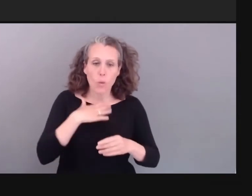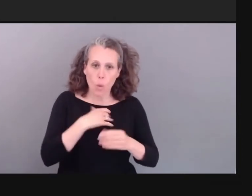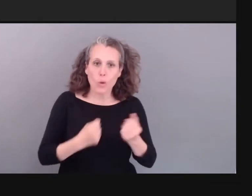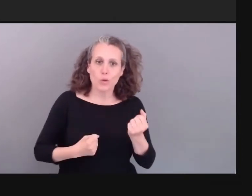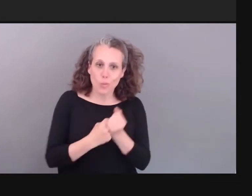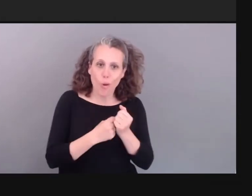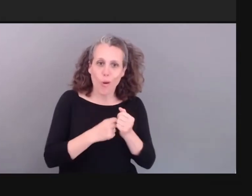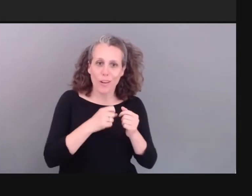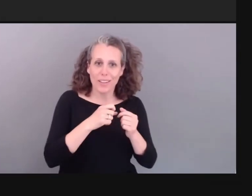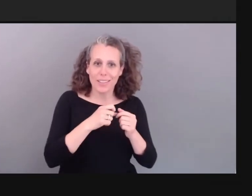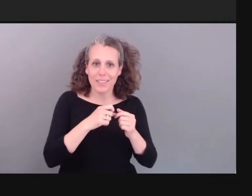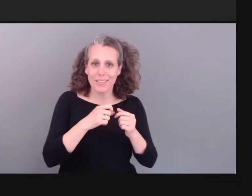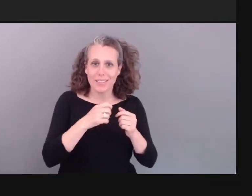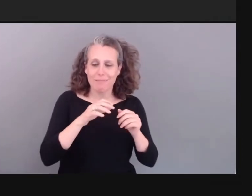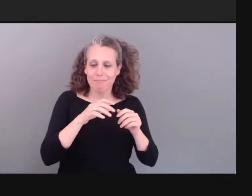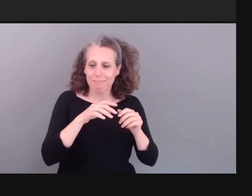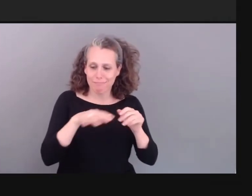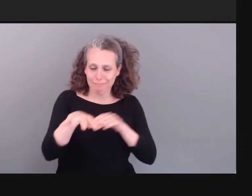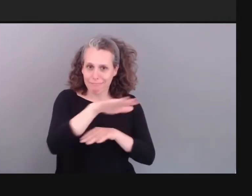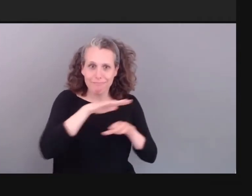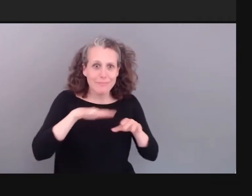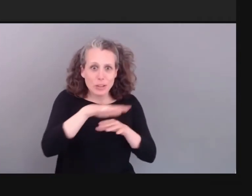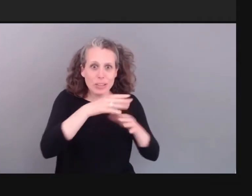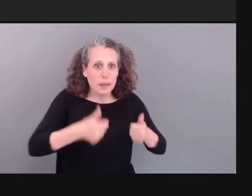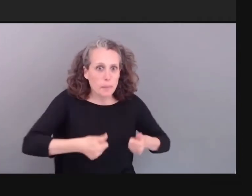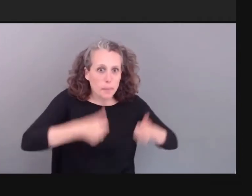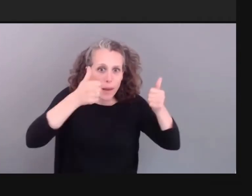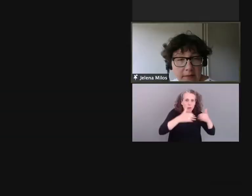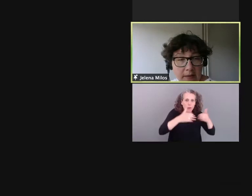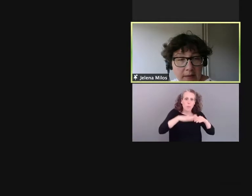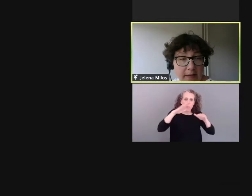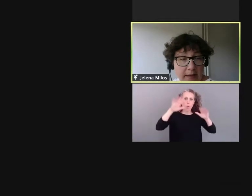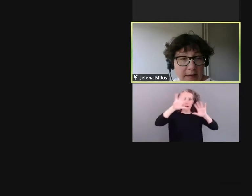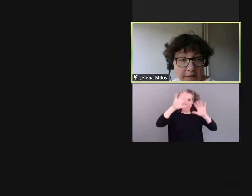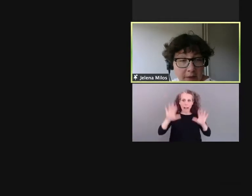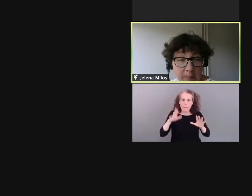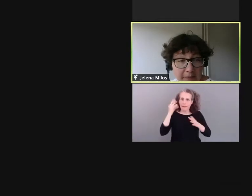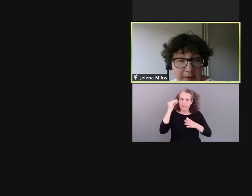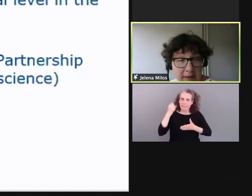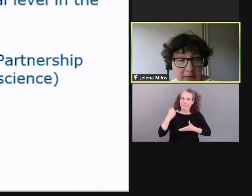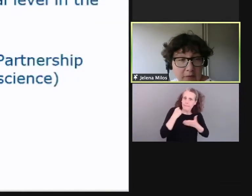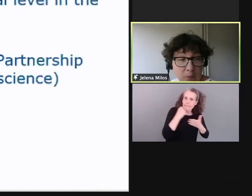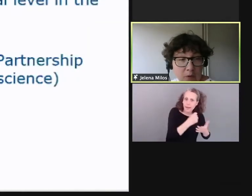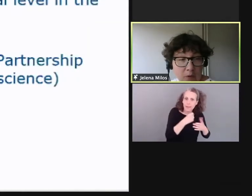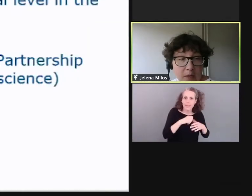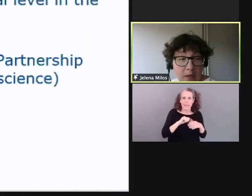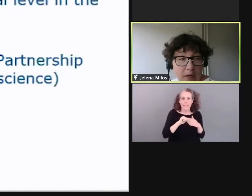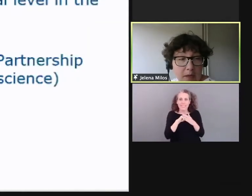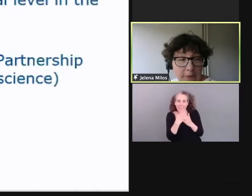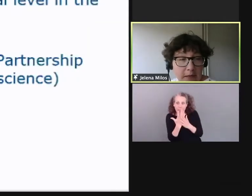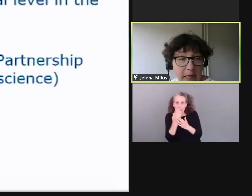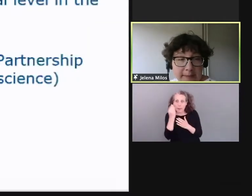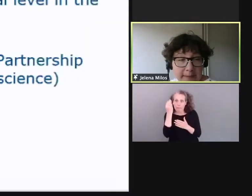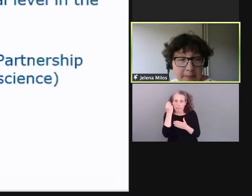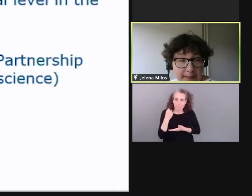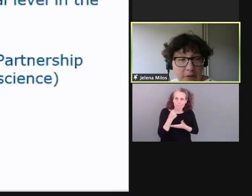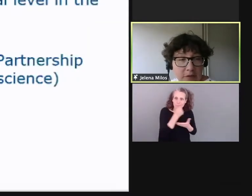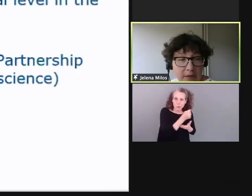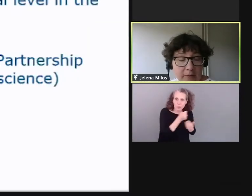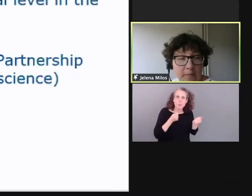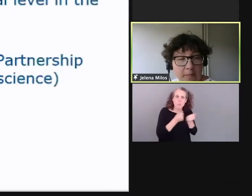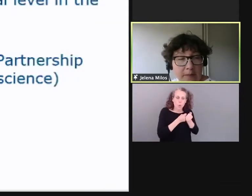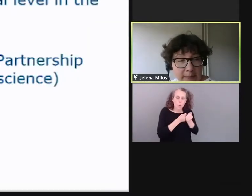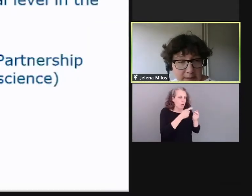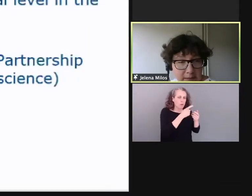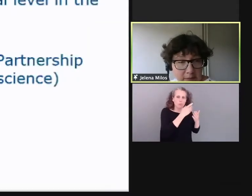getting better and more climate finance and development finance for climate